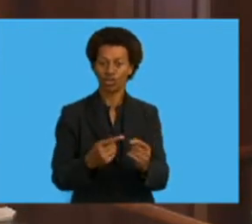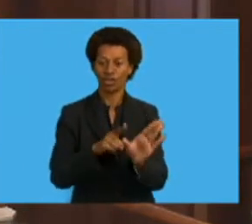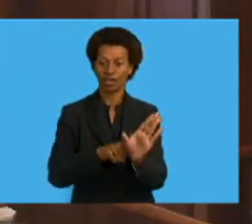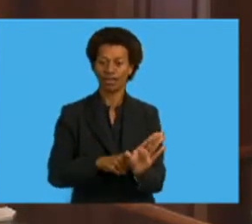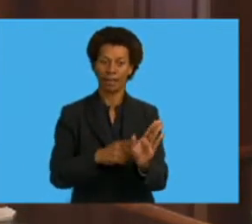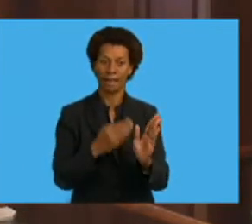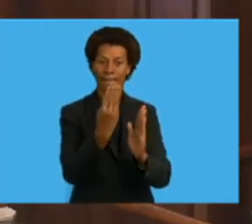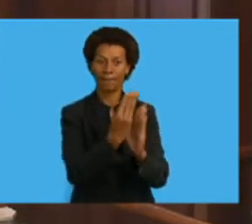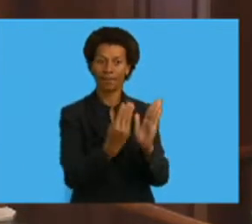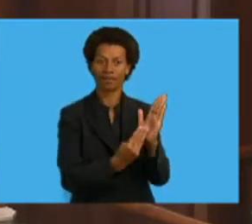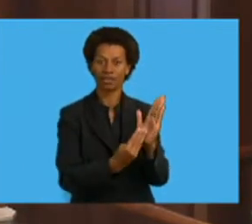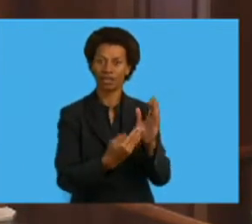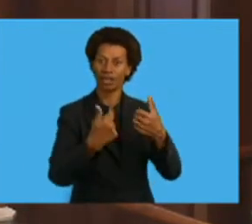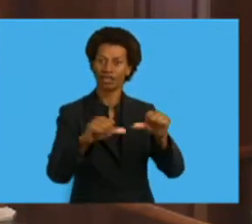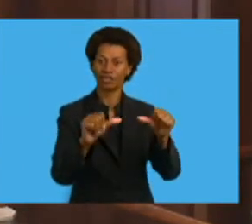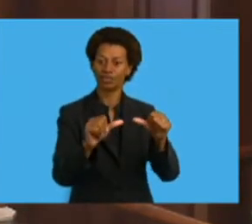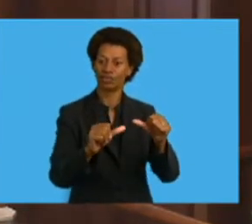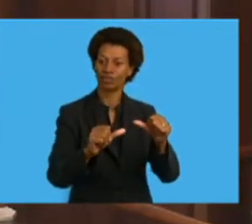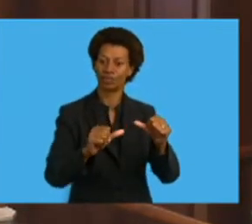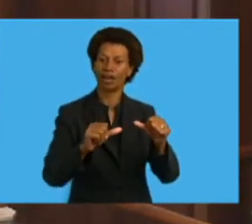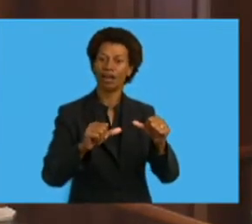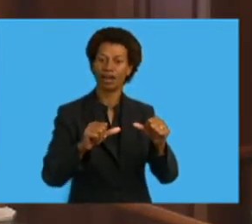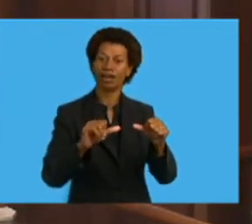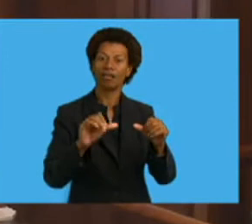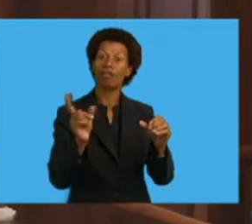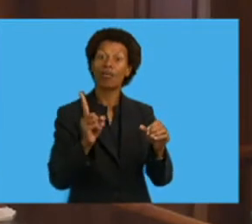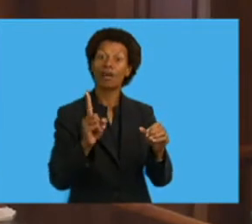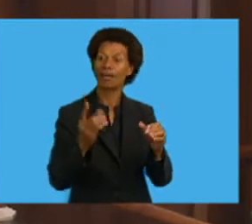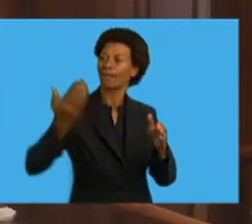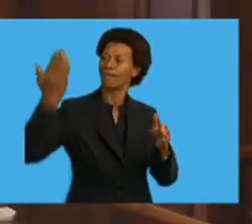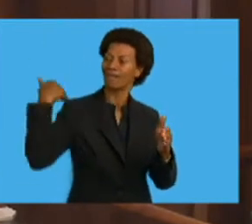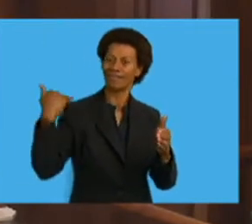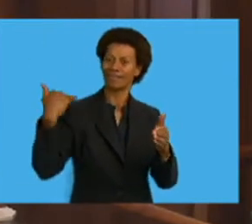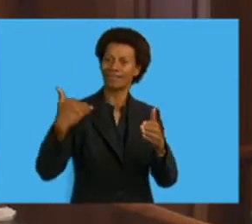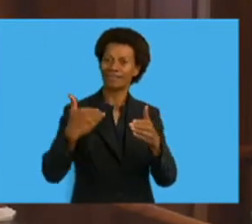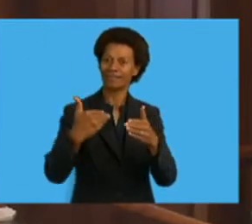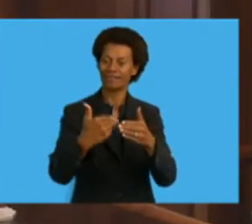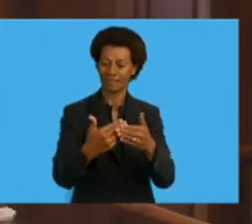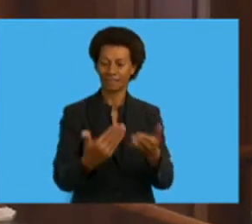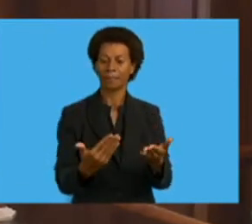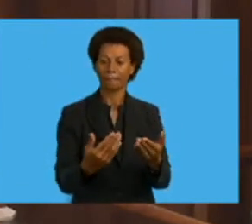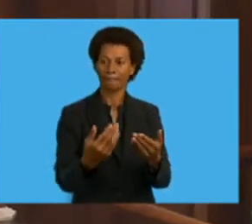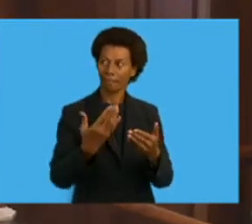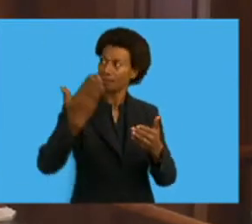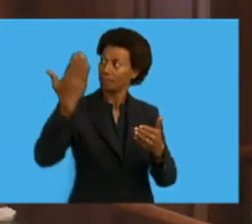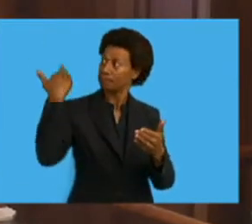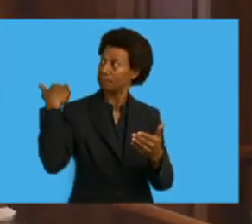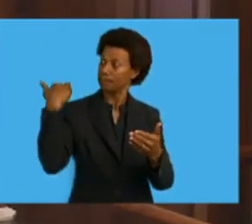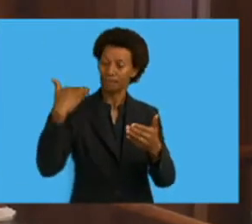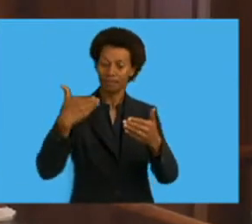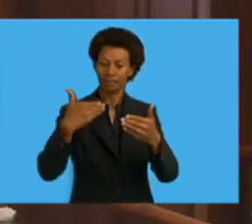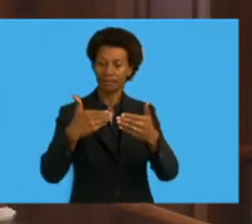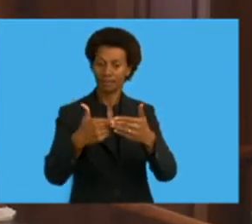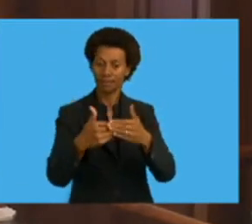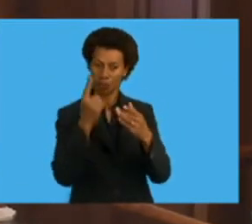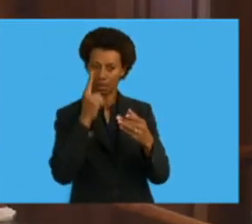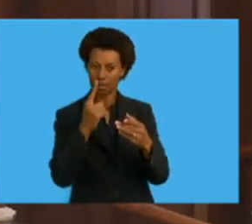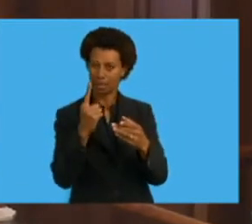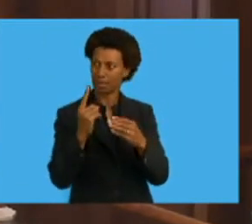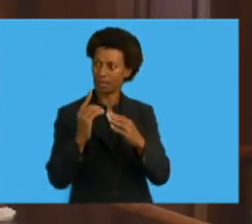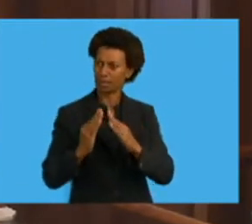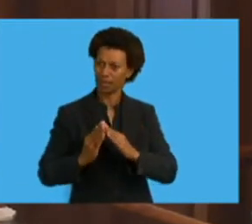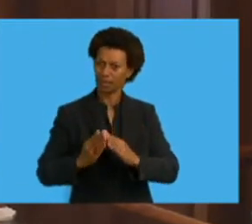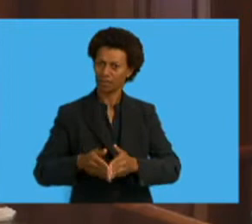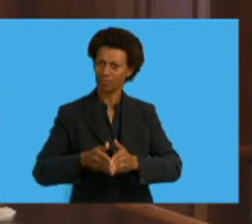on the achievements of the last. And they can look back over the past decade and see that the government's reforms have made a